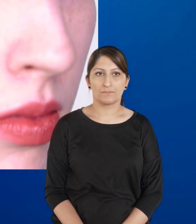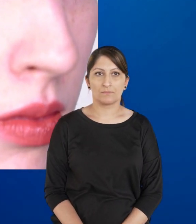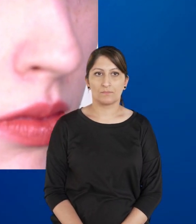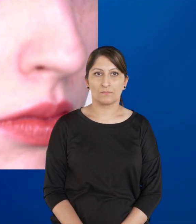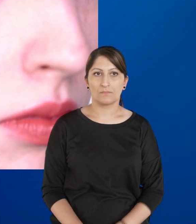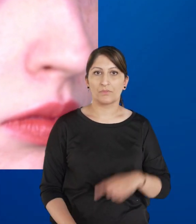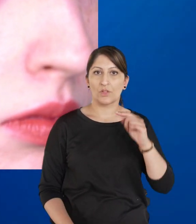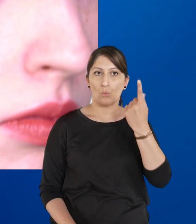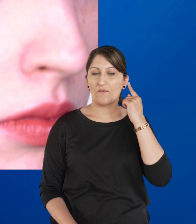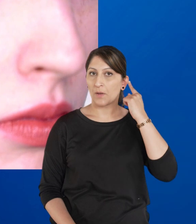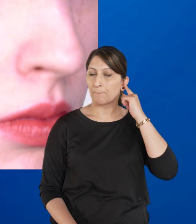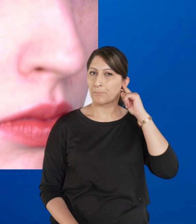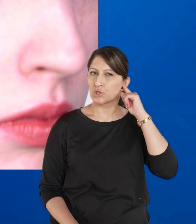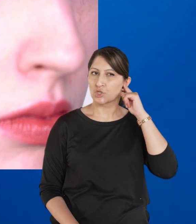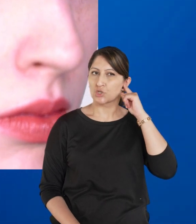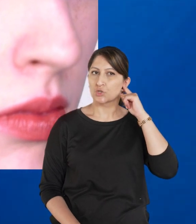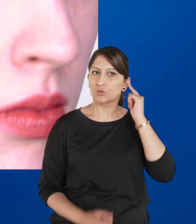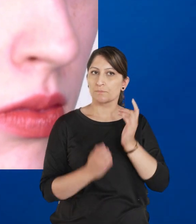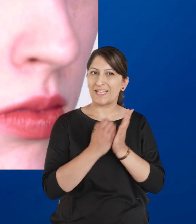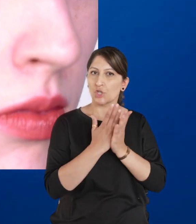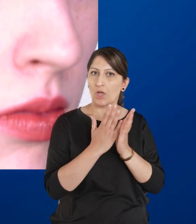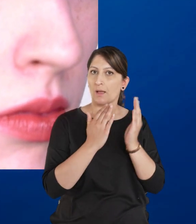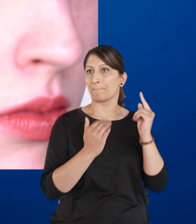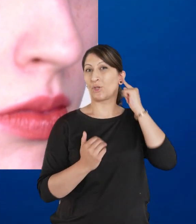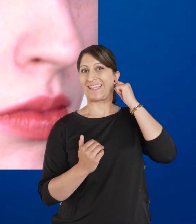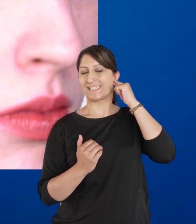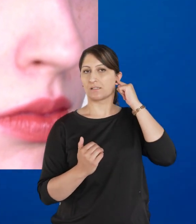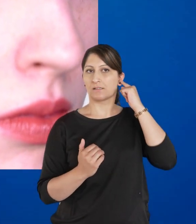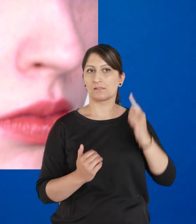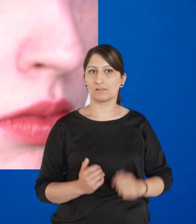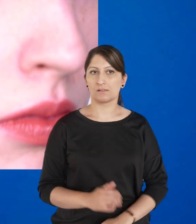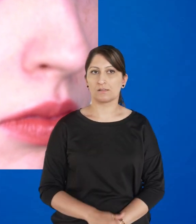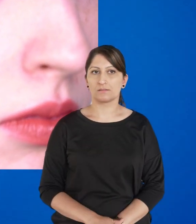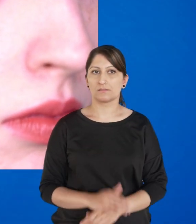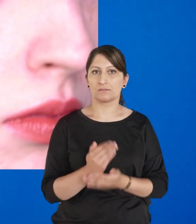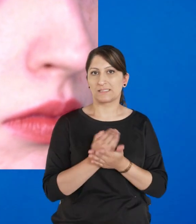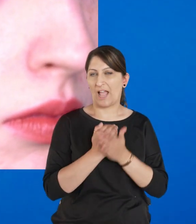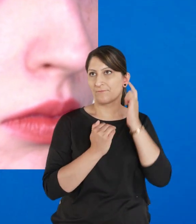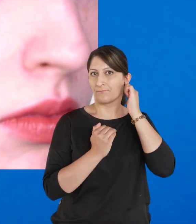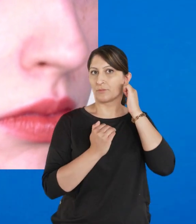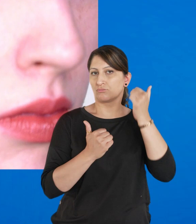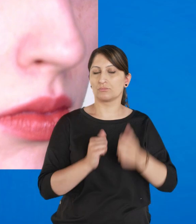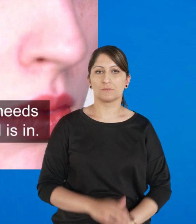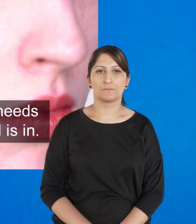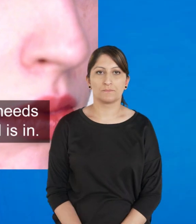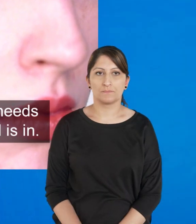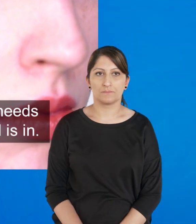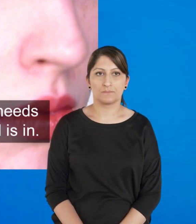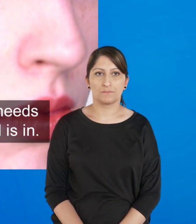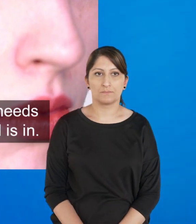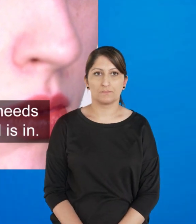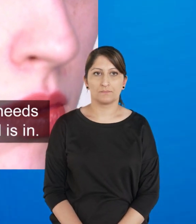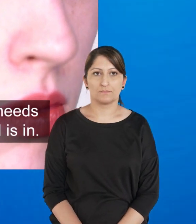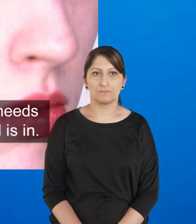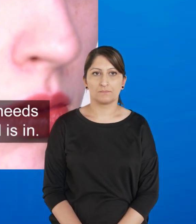Then feel with one finger and give the tube an extra push to ensure it is in securely. Some